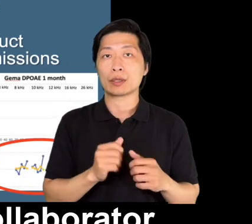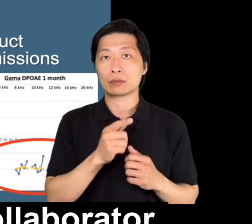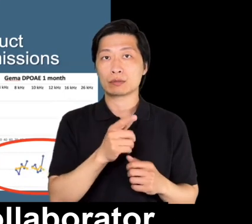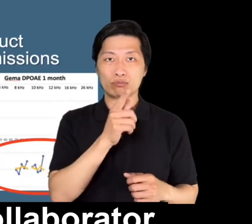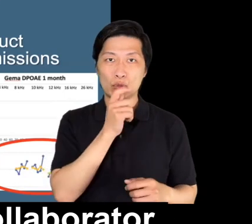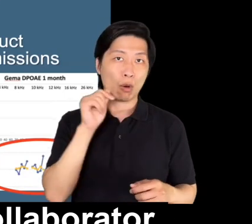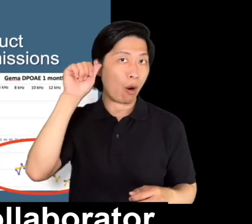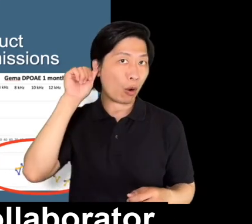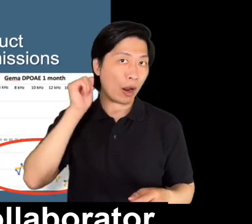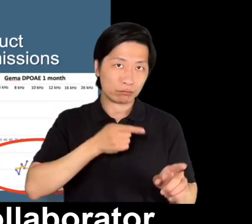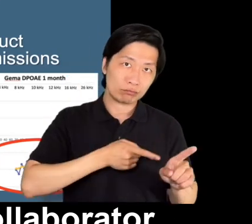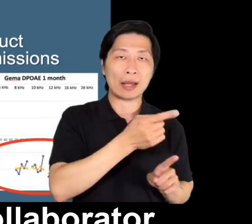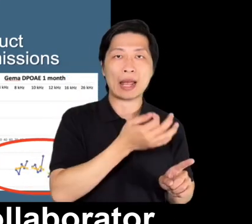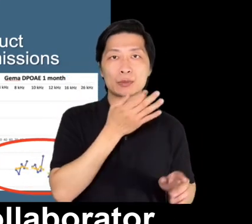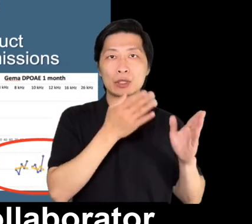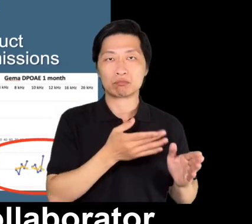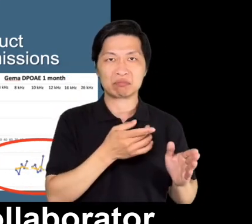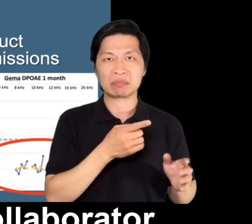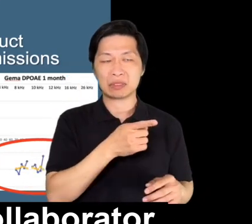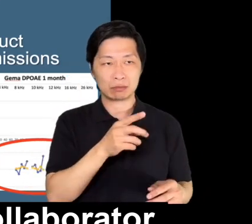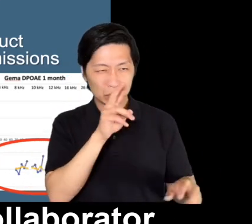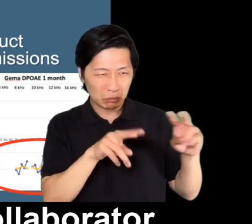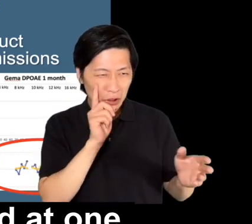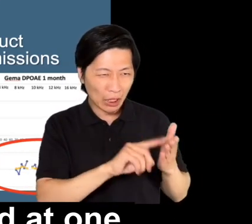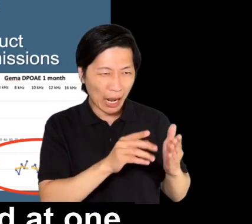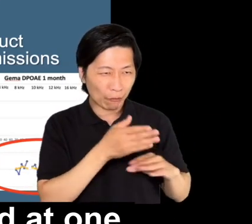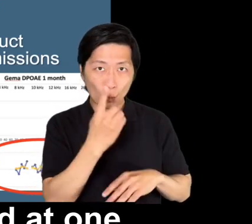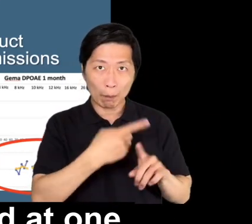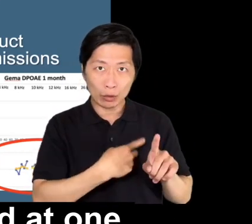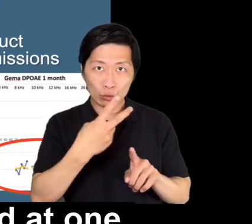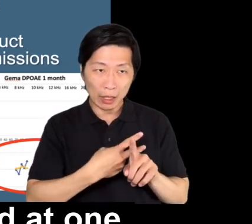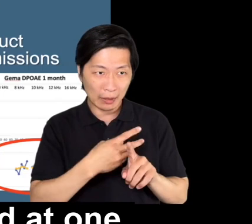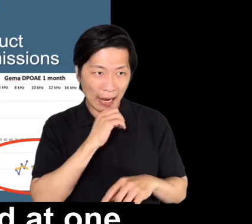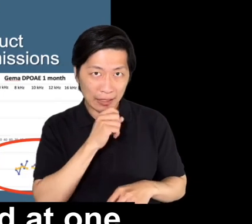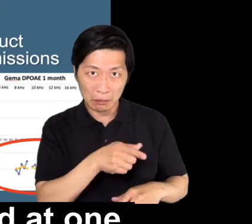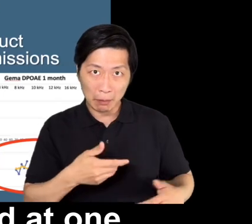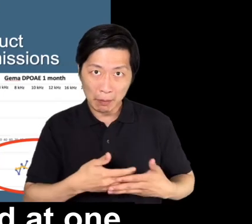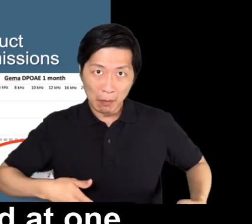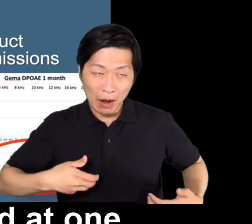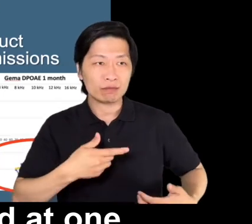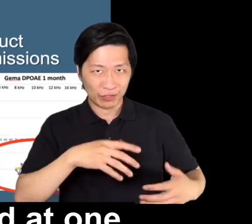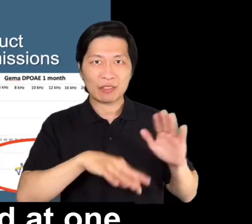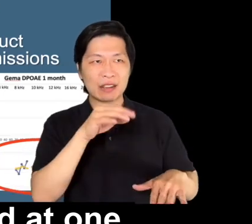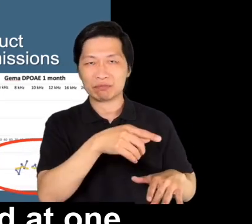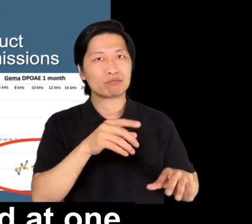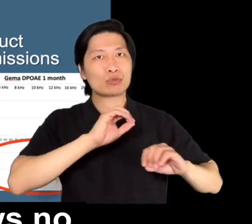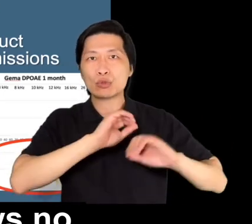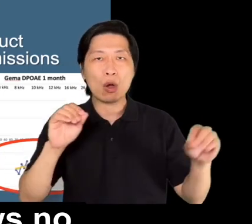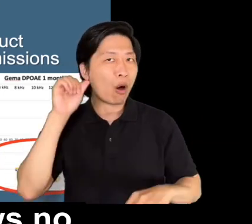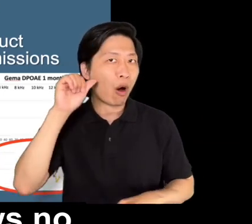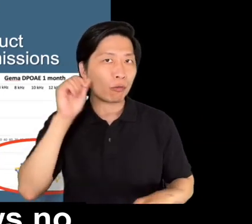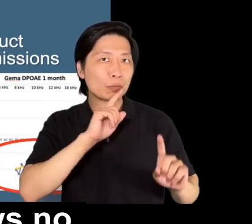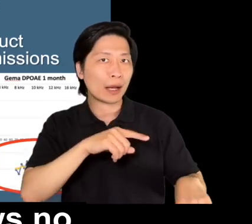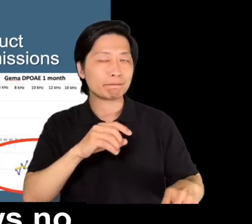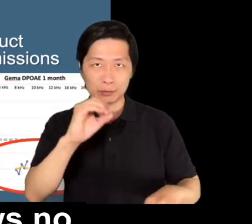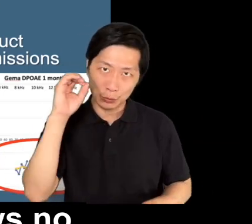And he confirmed at one or two months of age that she shows no auditory responses. So this was